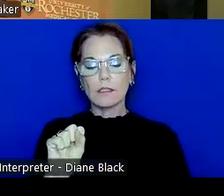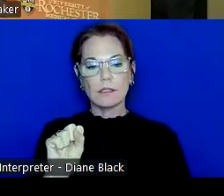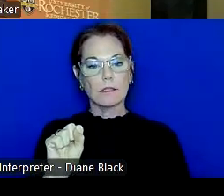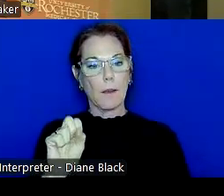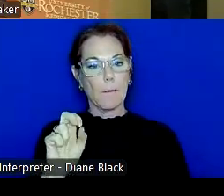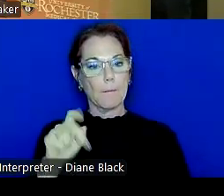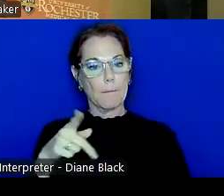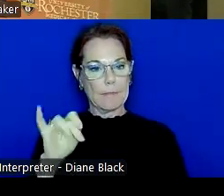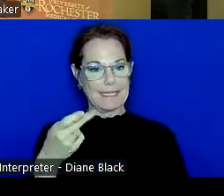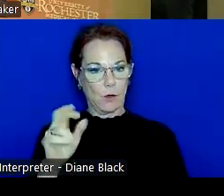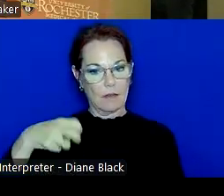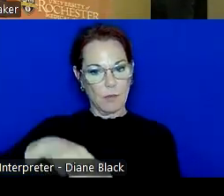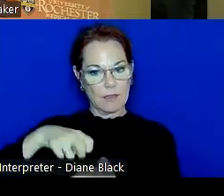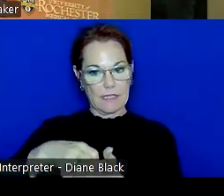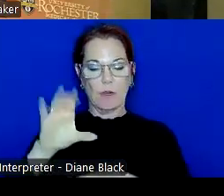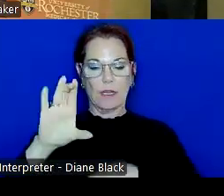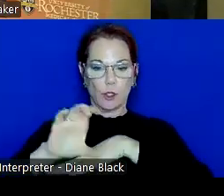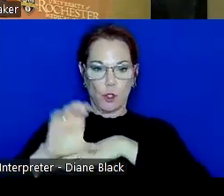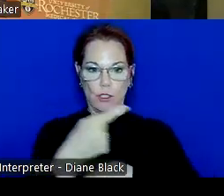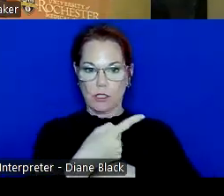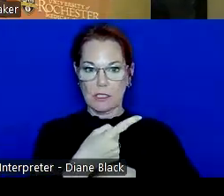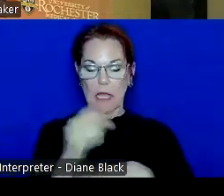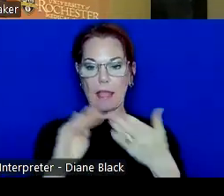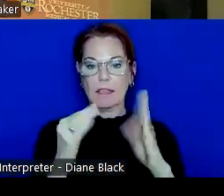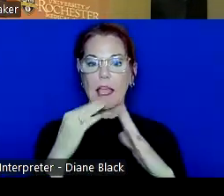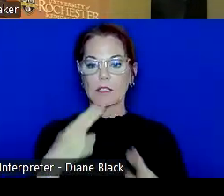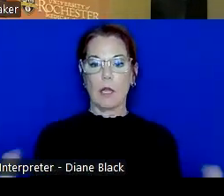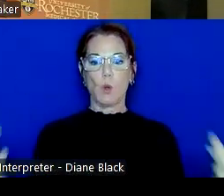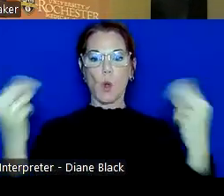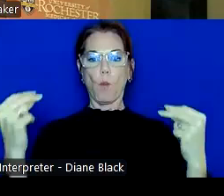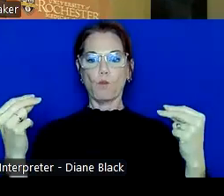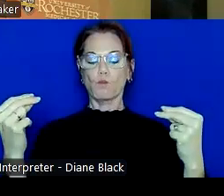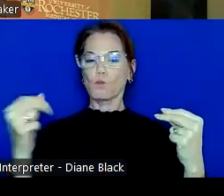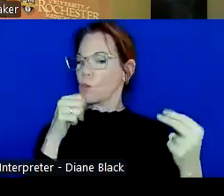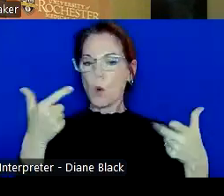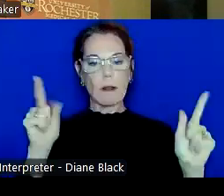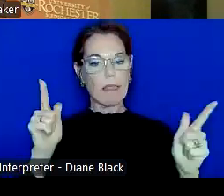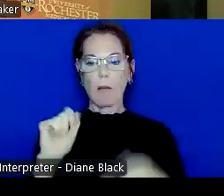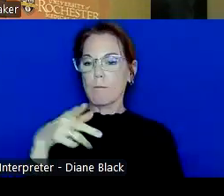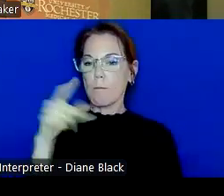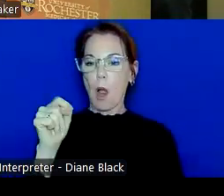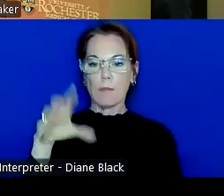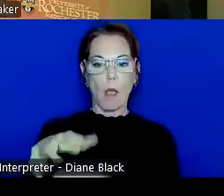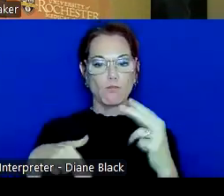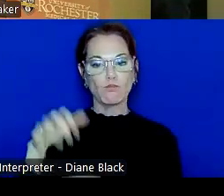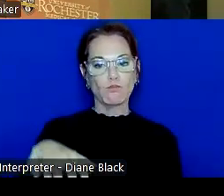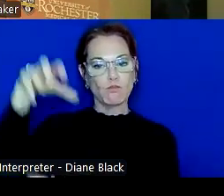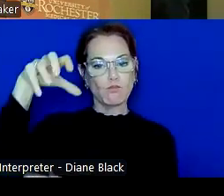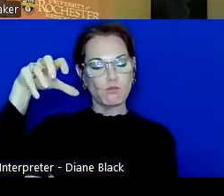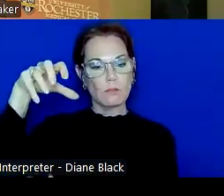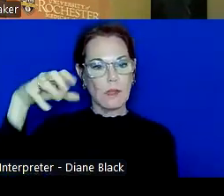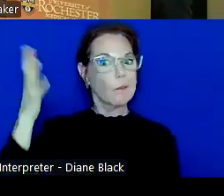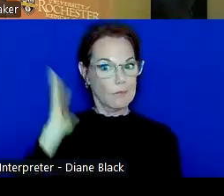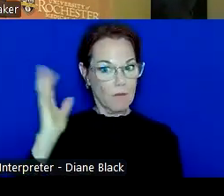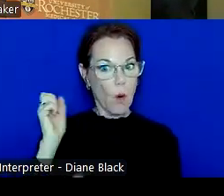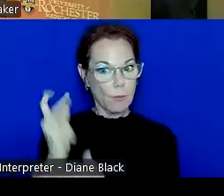this issue because the town is saying, nope, we're not going to allow this apartment complex to go in that they'd originally approved, and